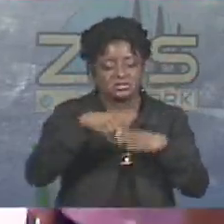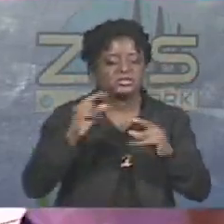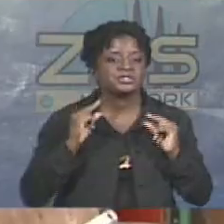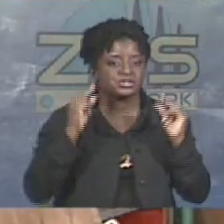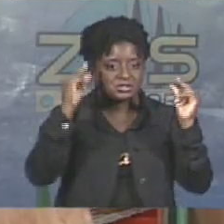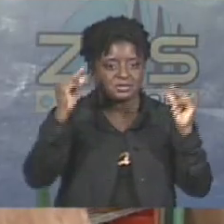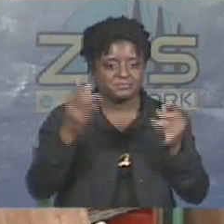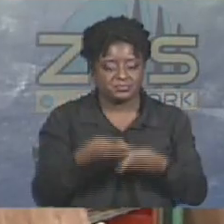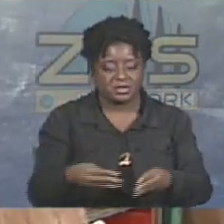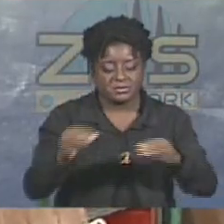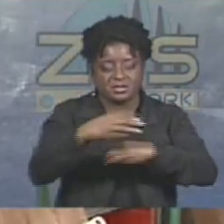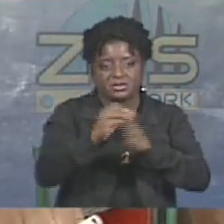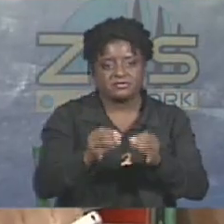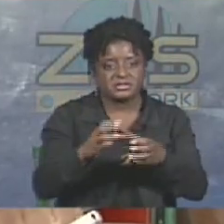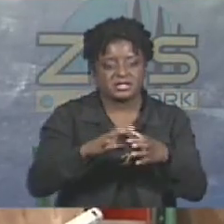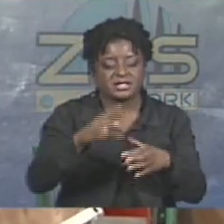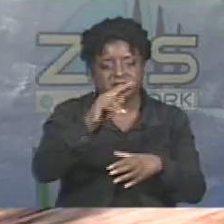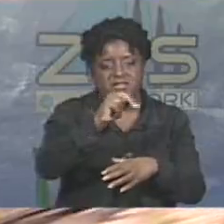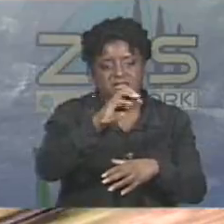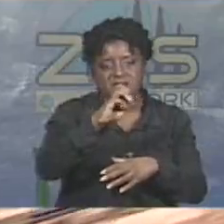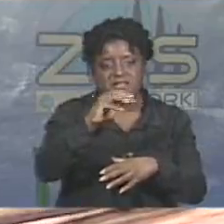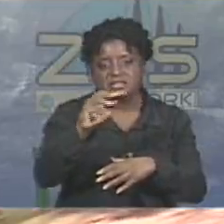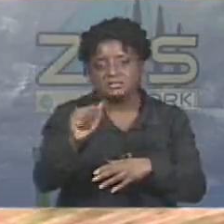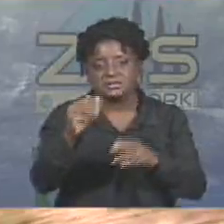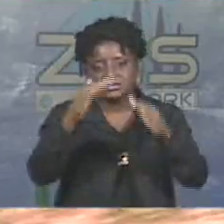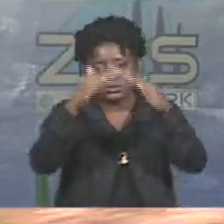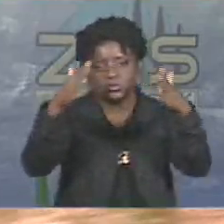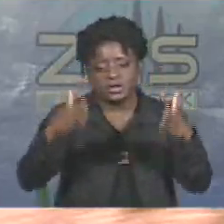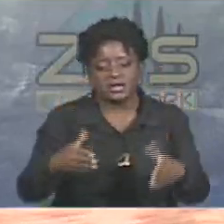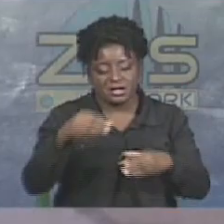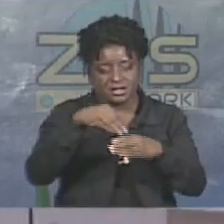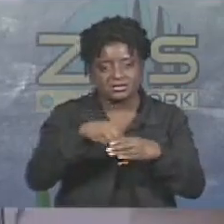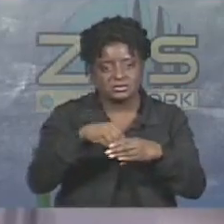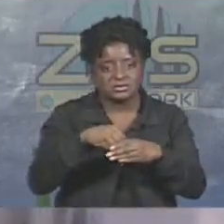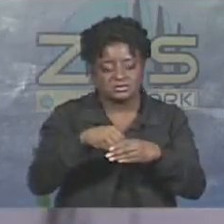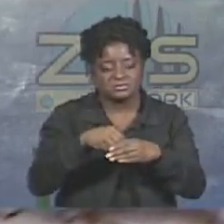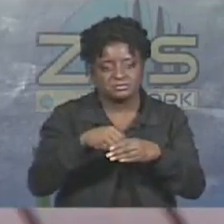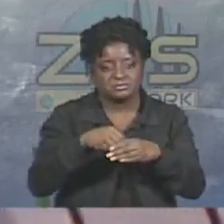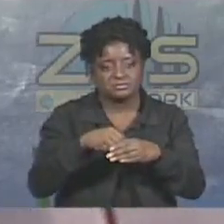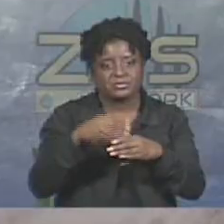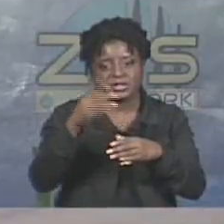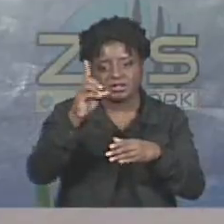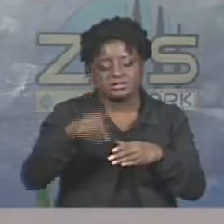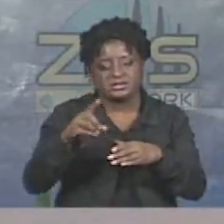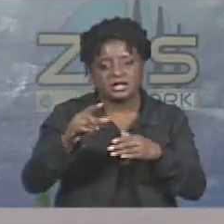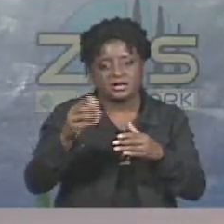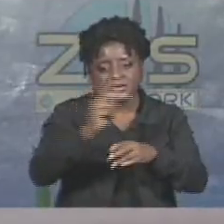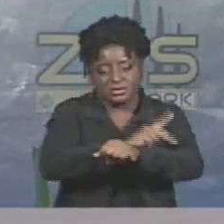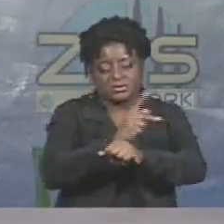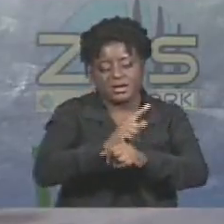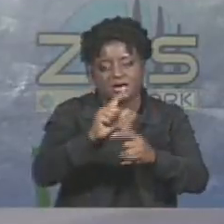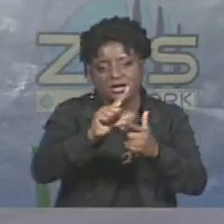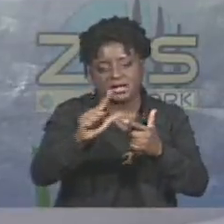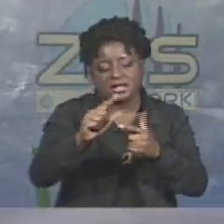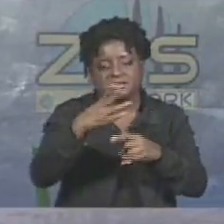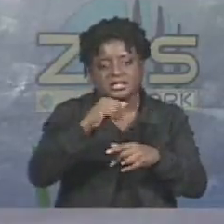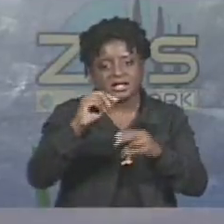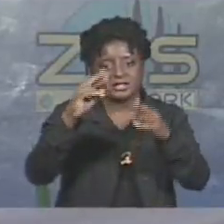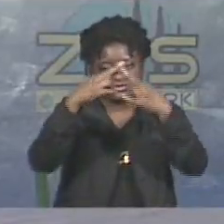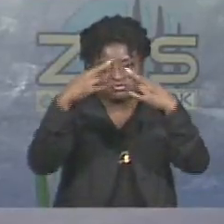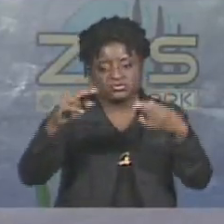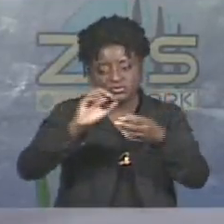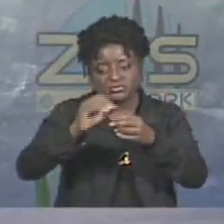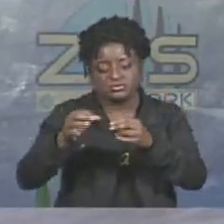National Emergency Management Agency's warehouse. There were downed power lines and shingles missing. From the Defense Force base, the government